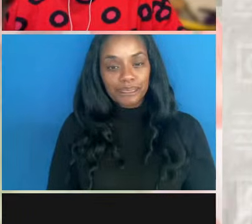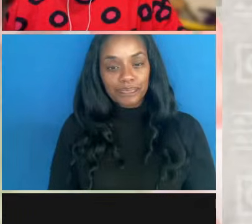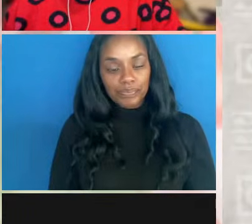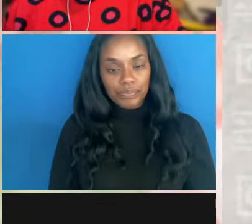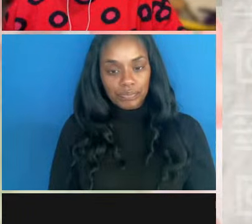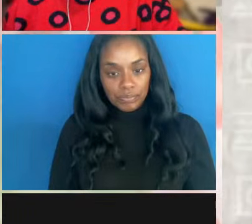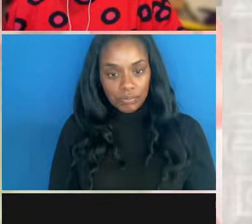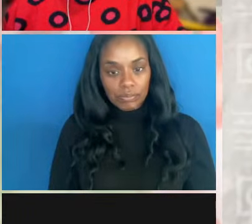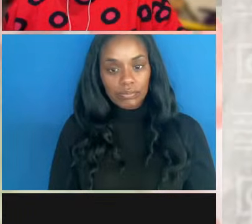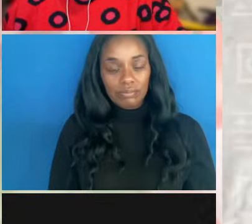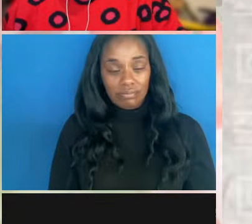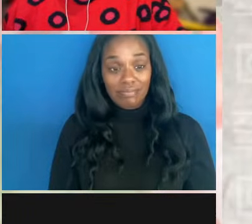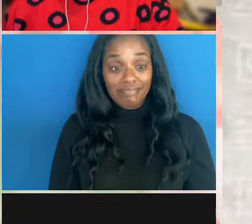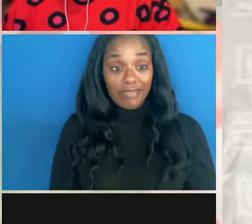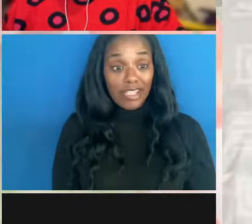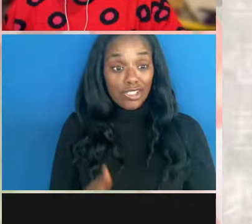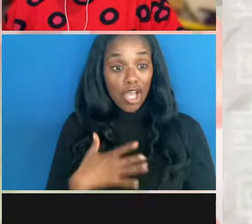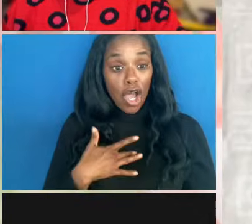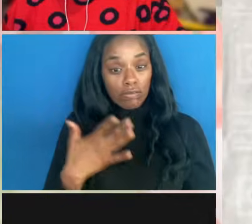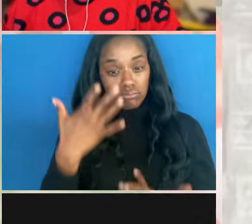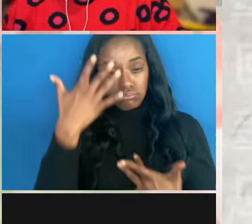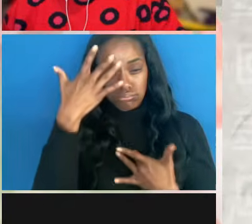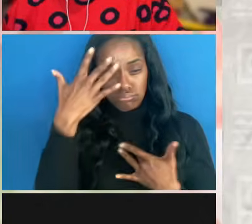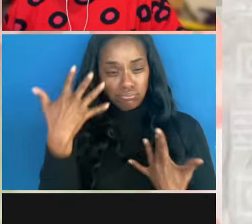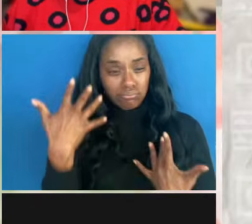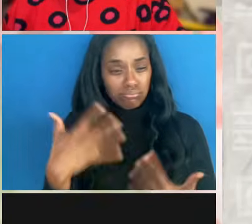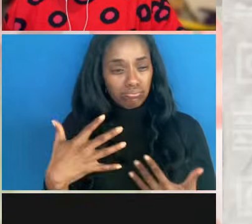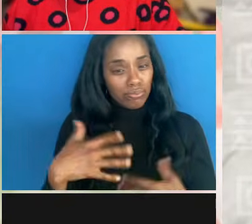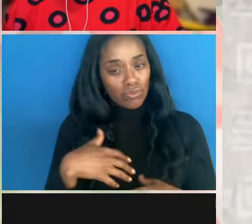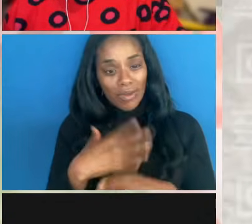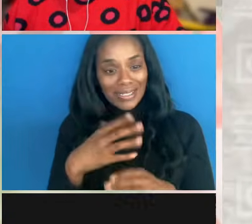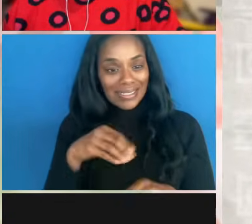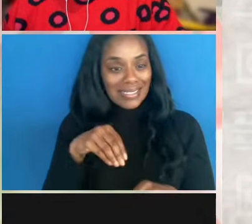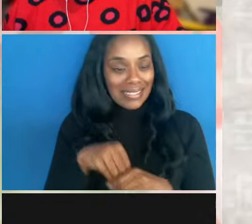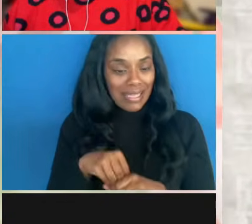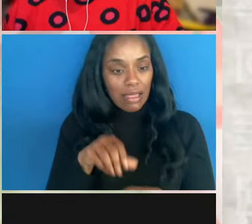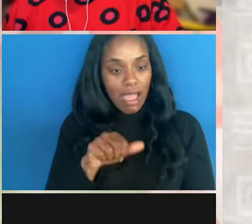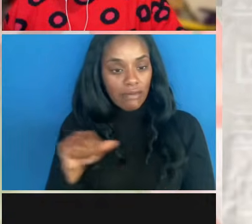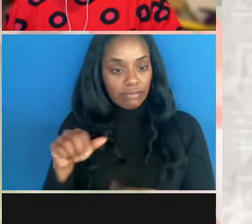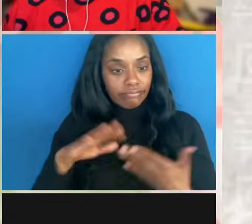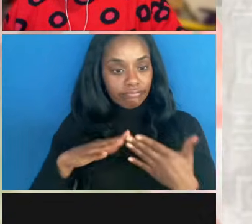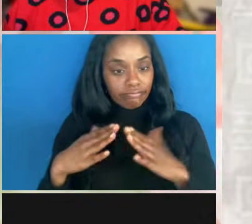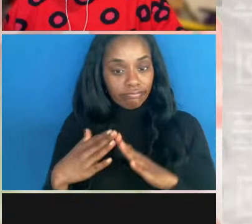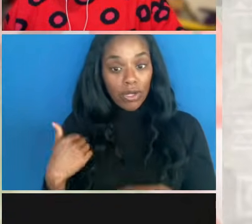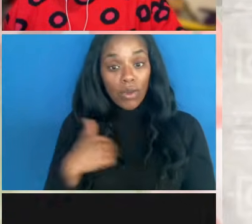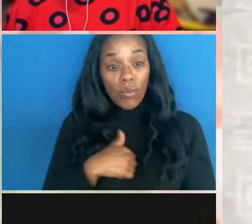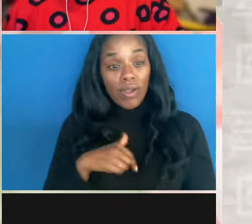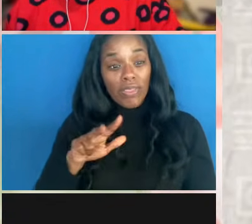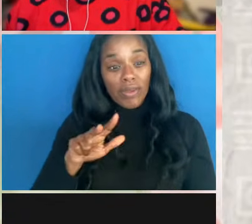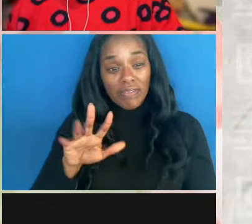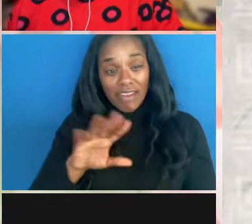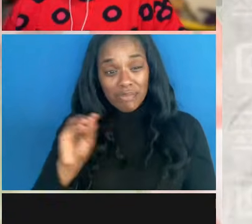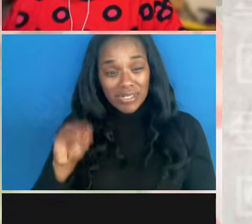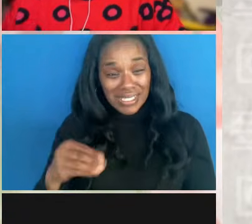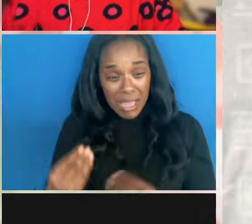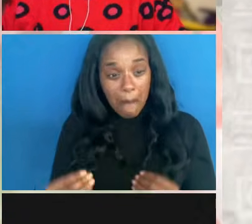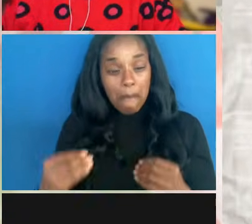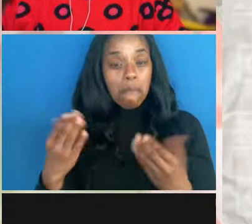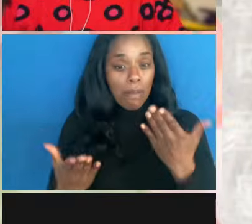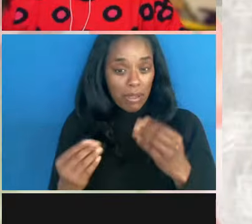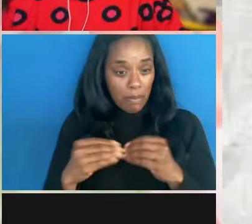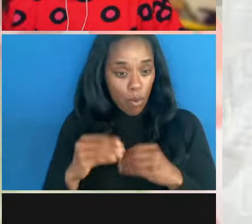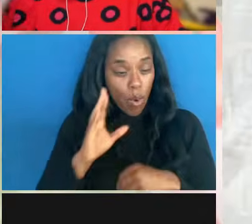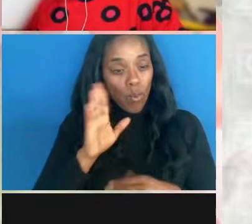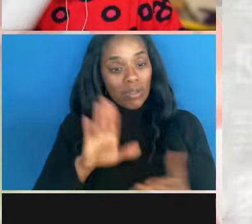So there's a heart disease crisis in the African American community. We are 35% more likely to die from heart disease than